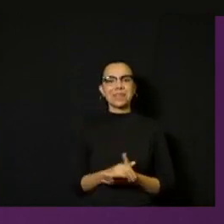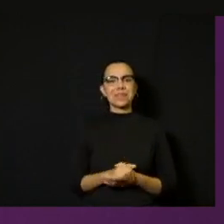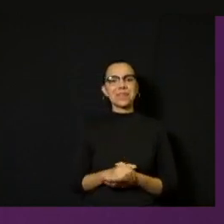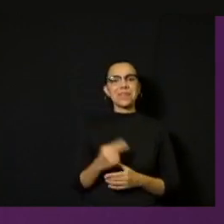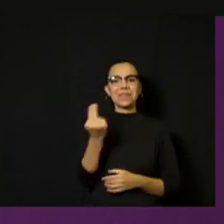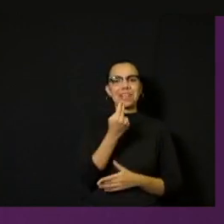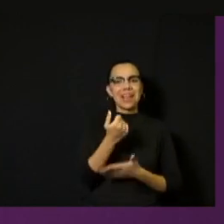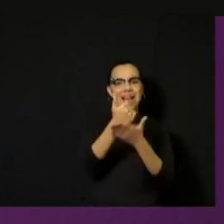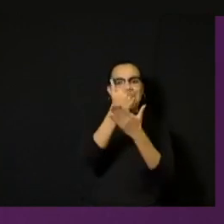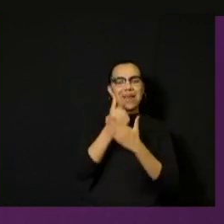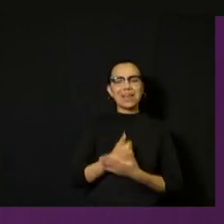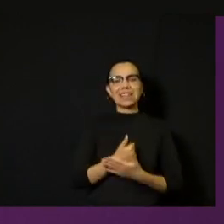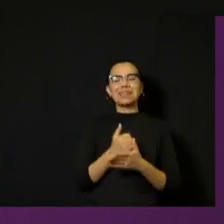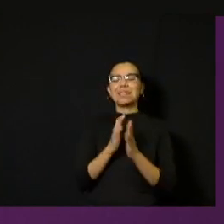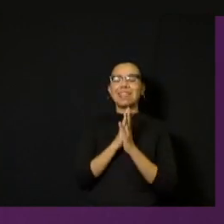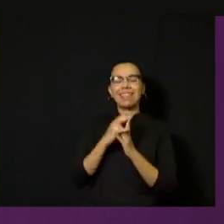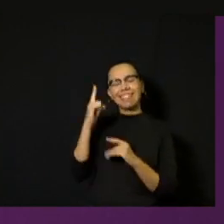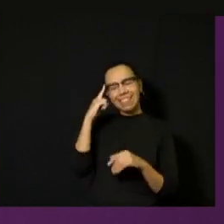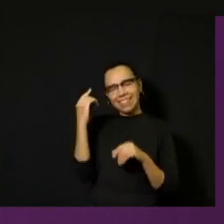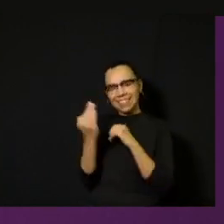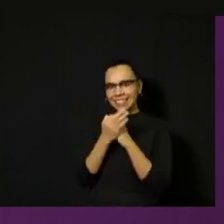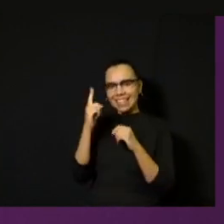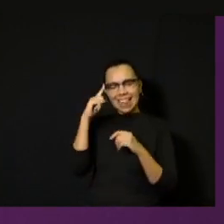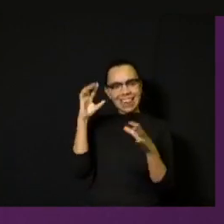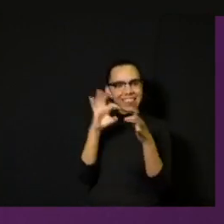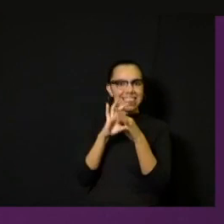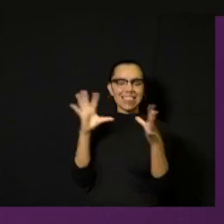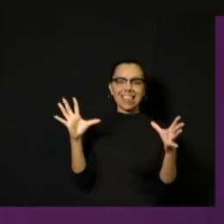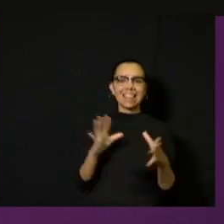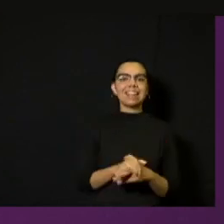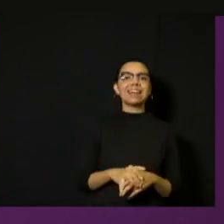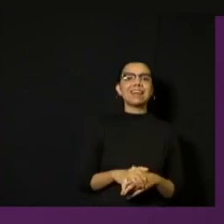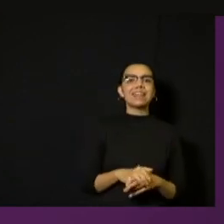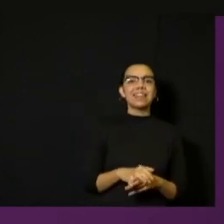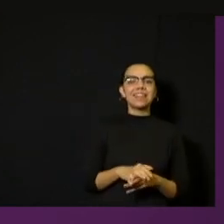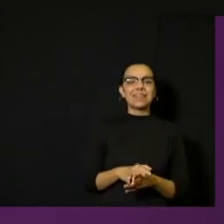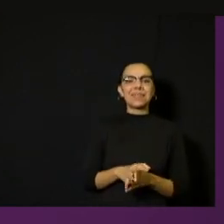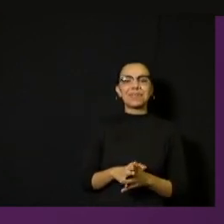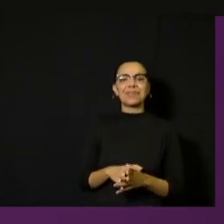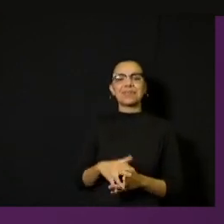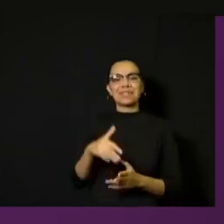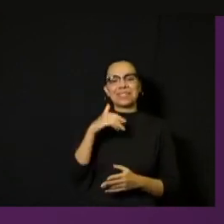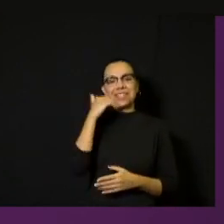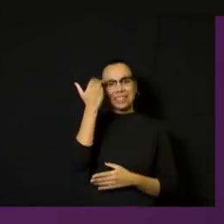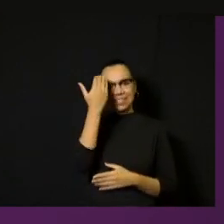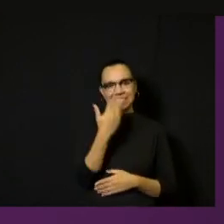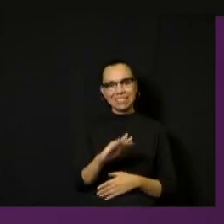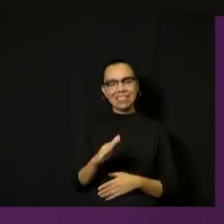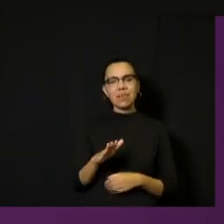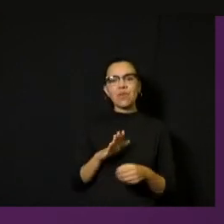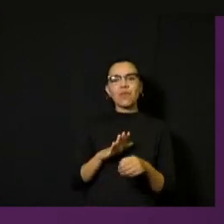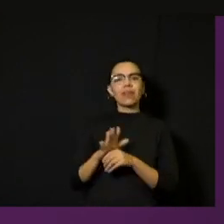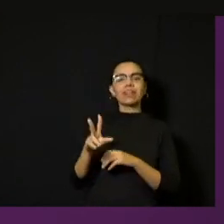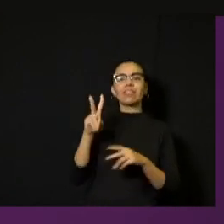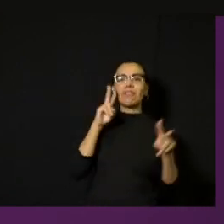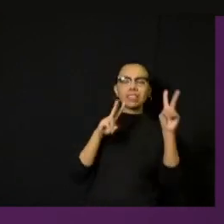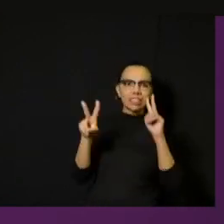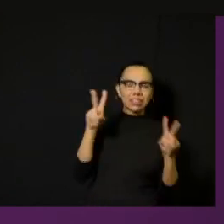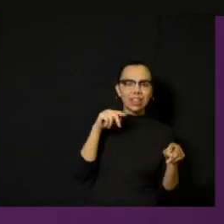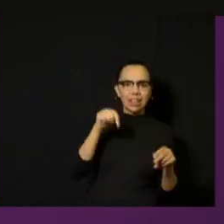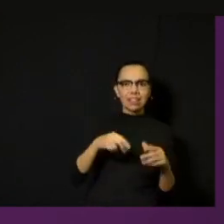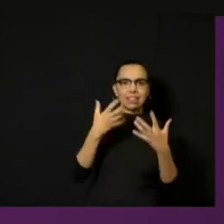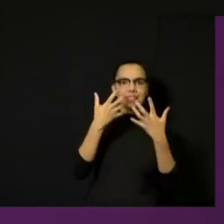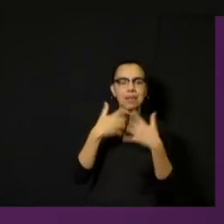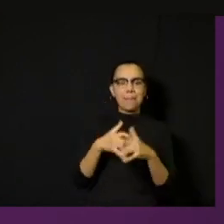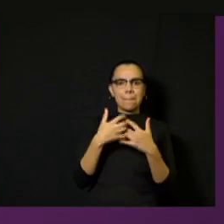Zoom. Help me, please. But I want to know what's your vision of